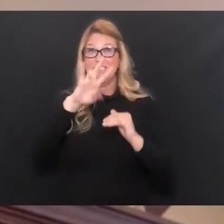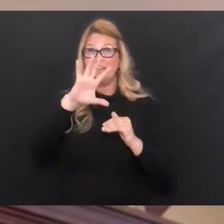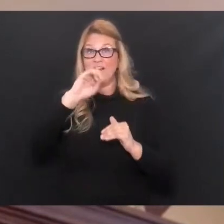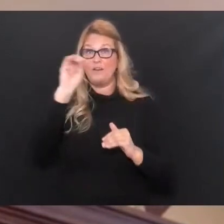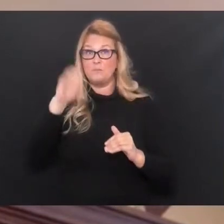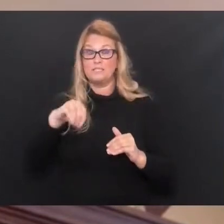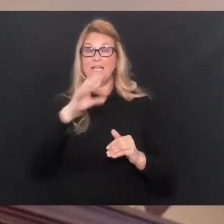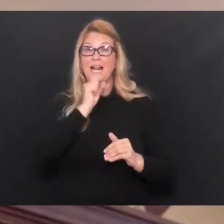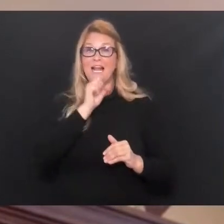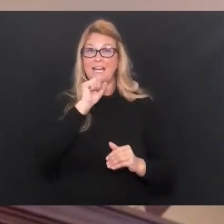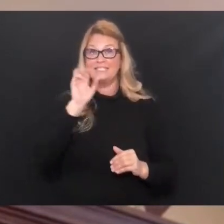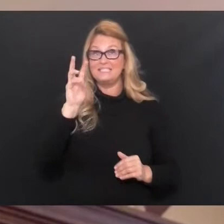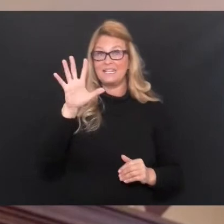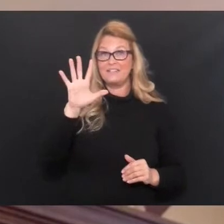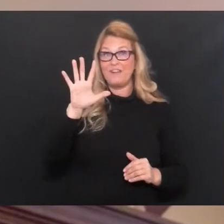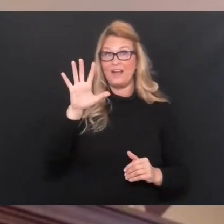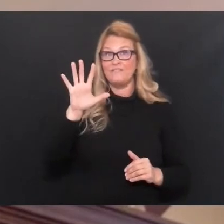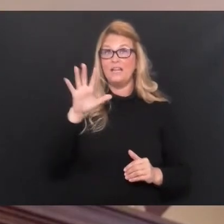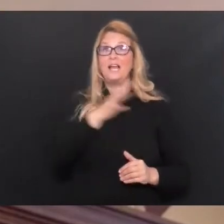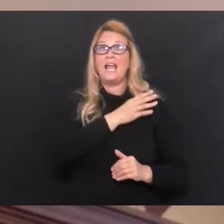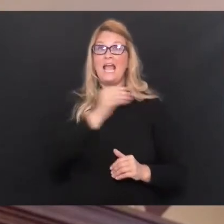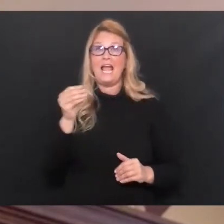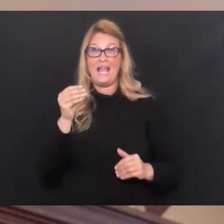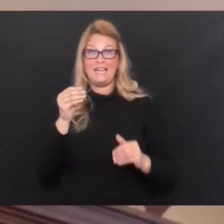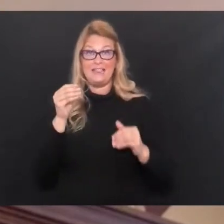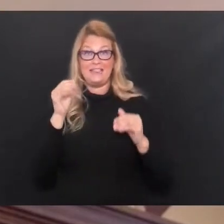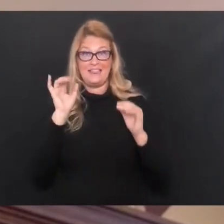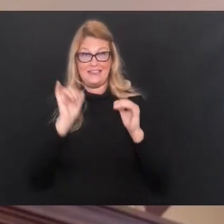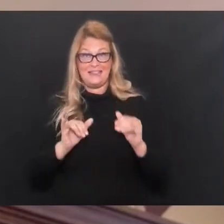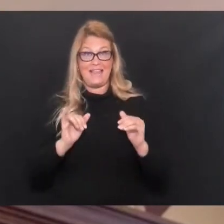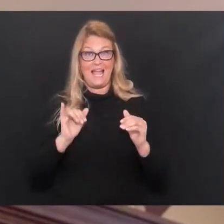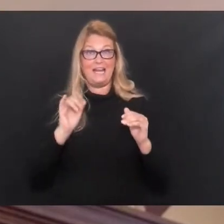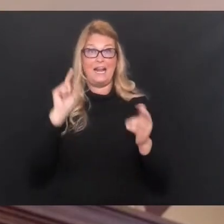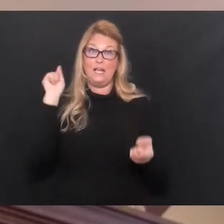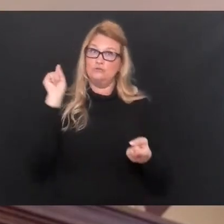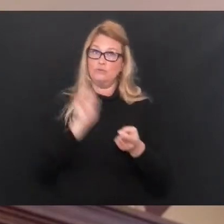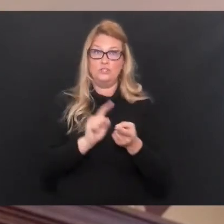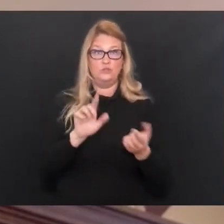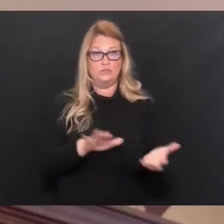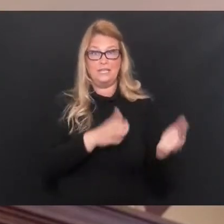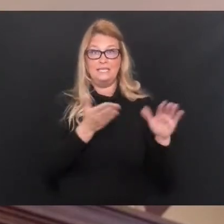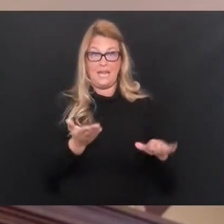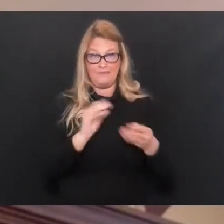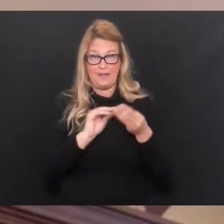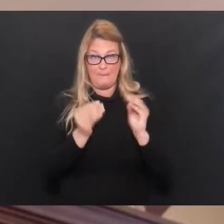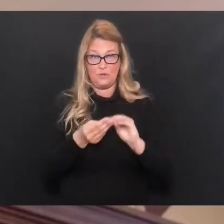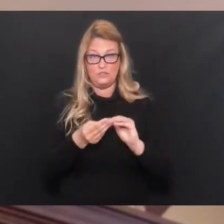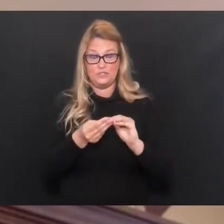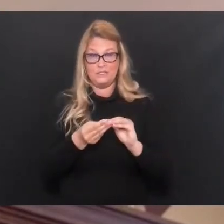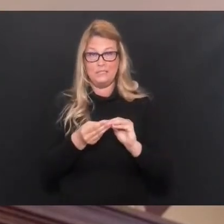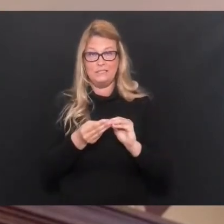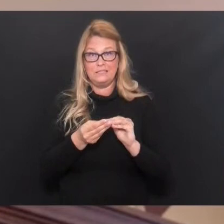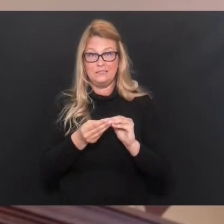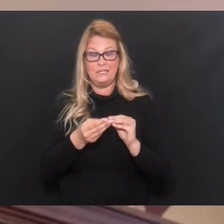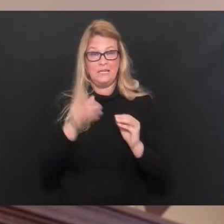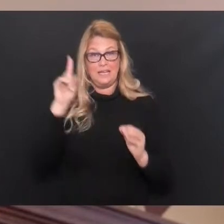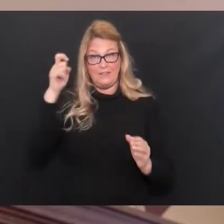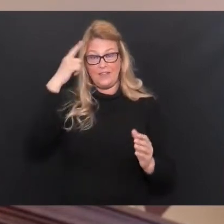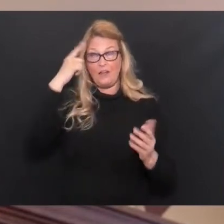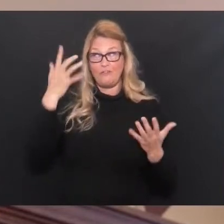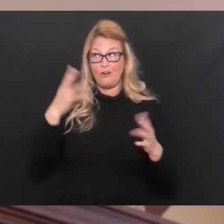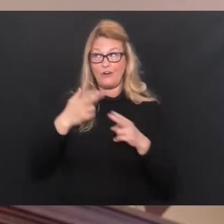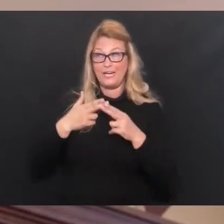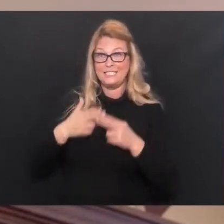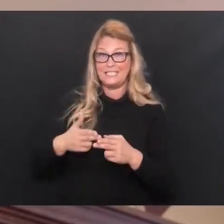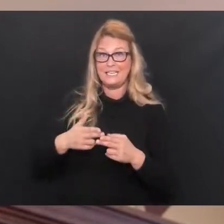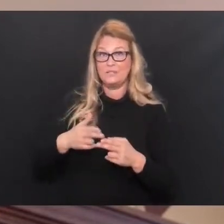over age 65. And while that has drastically reduced our death rates, as the governor announced today with